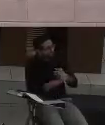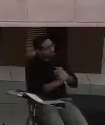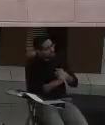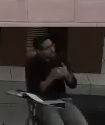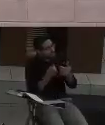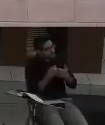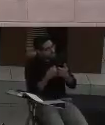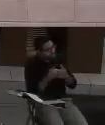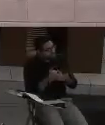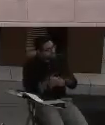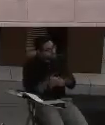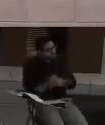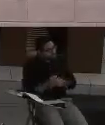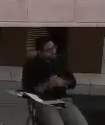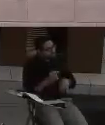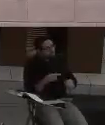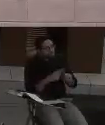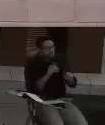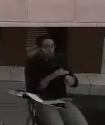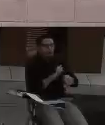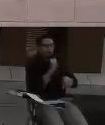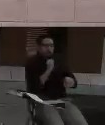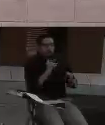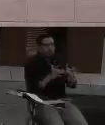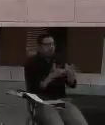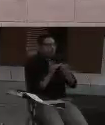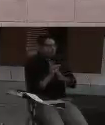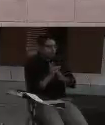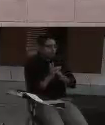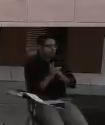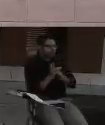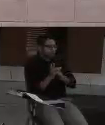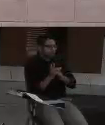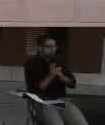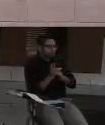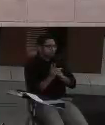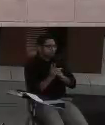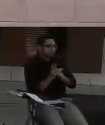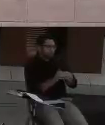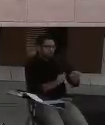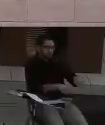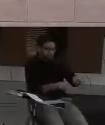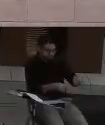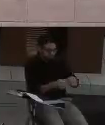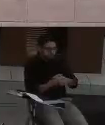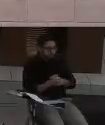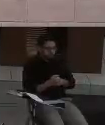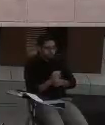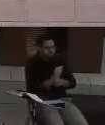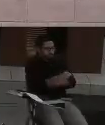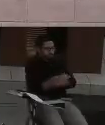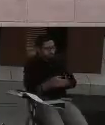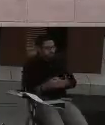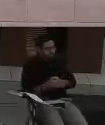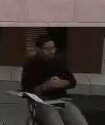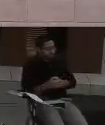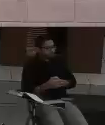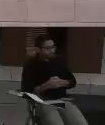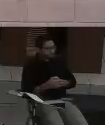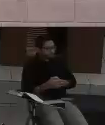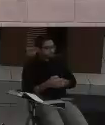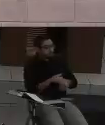it is the call of Jesus, and it is possible. The call of Jesus to